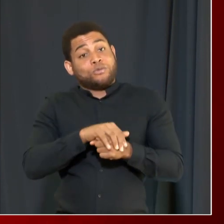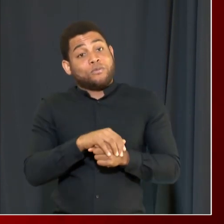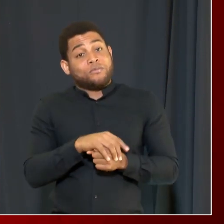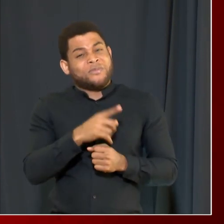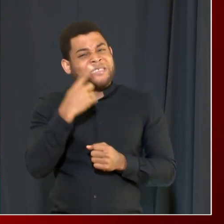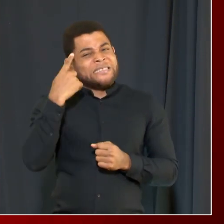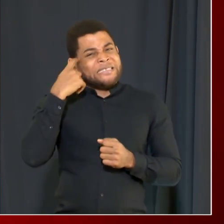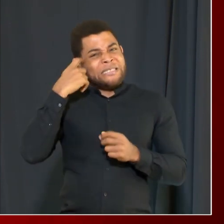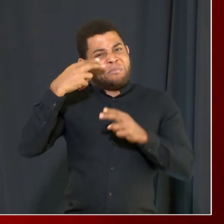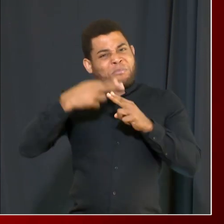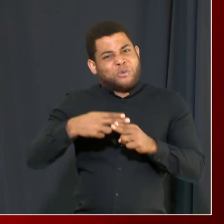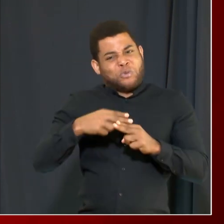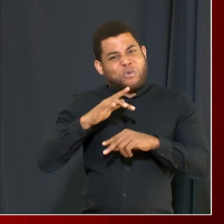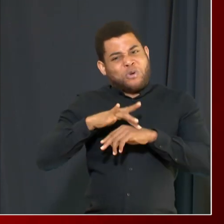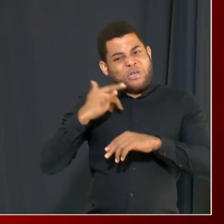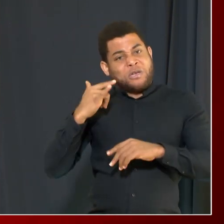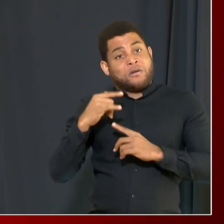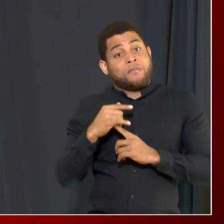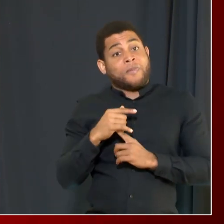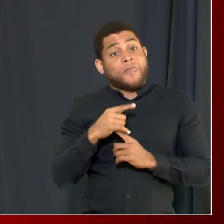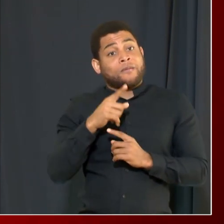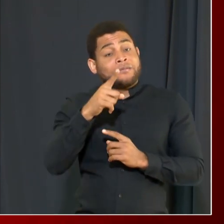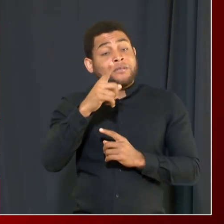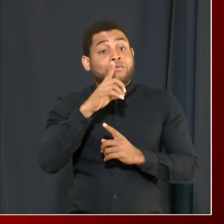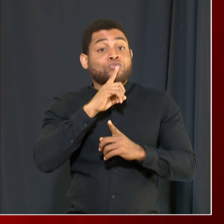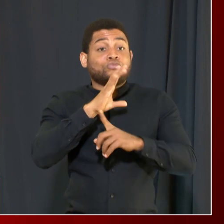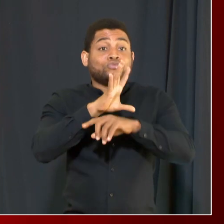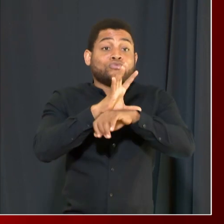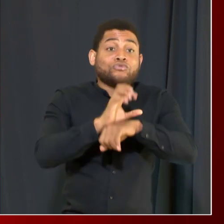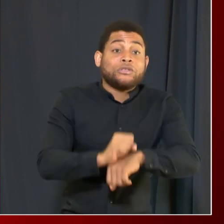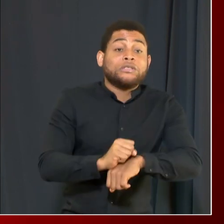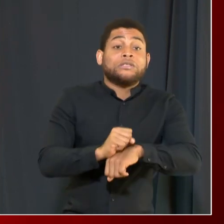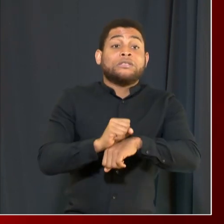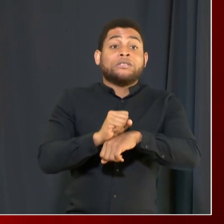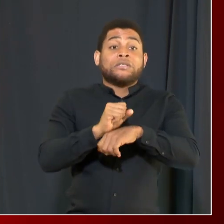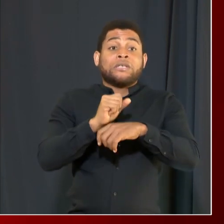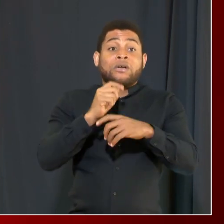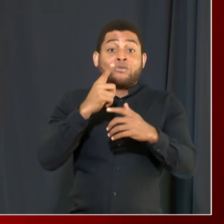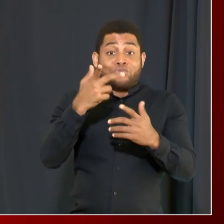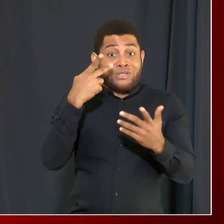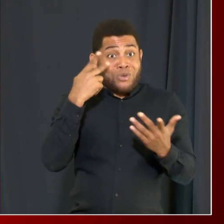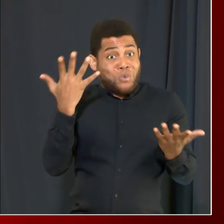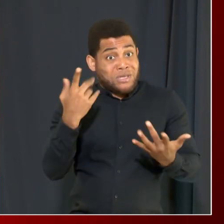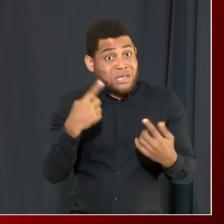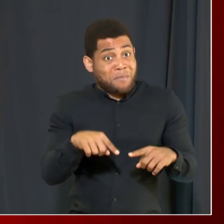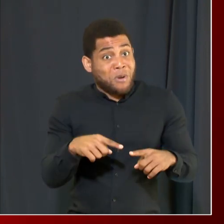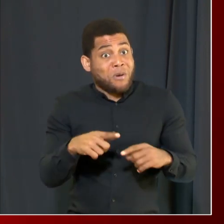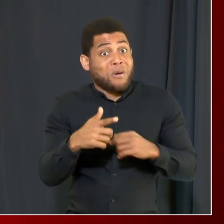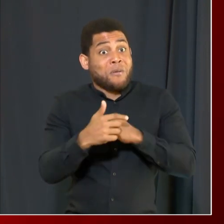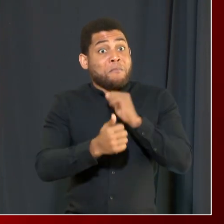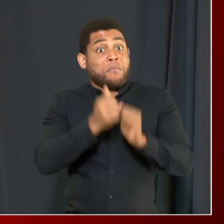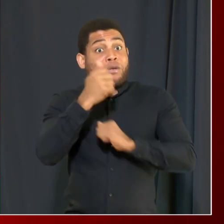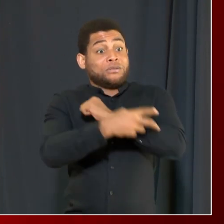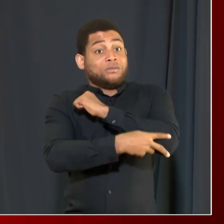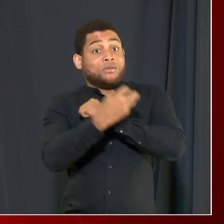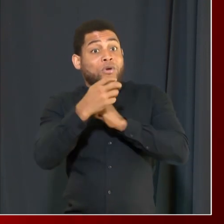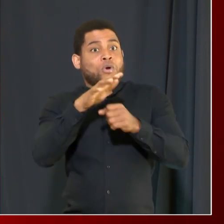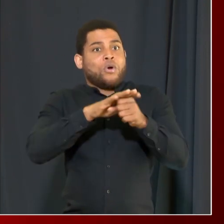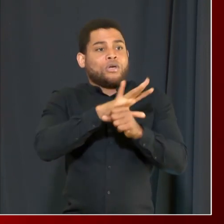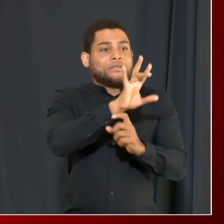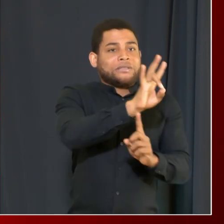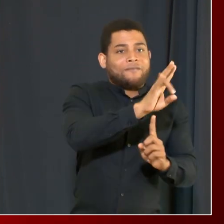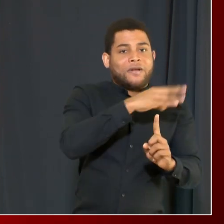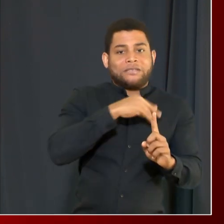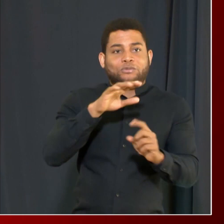we see the trends where cars are carjacked in Ward 7 and 8 in the midnight tour. And then they're